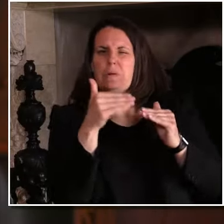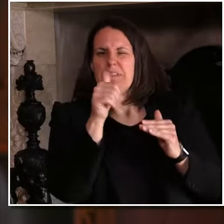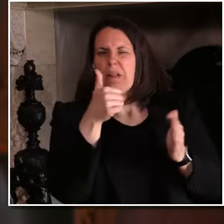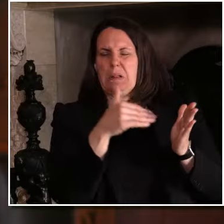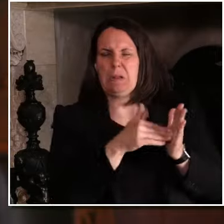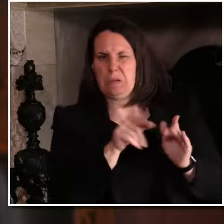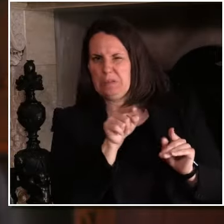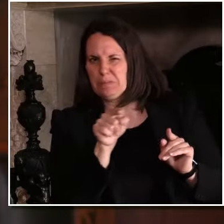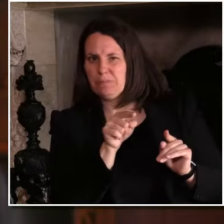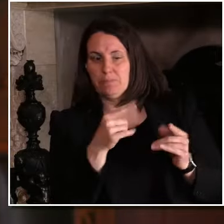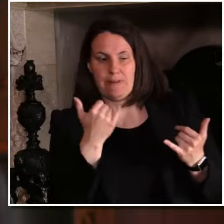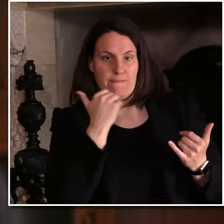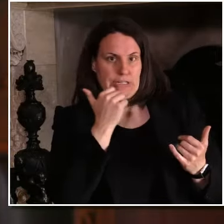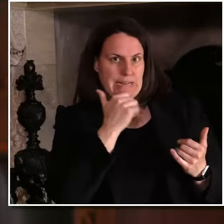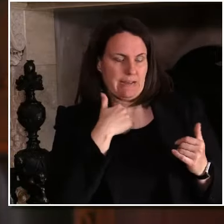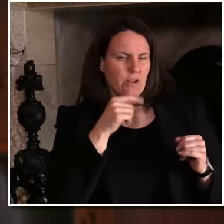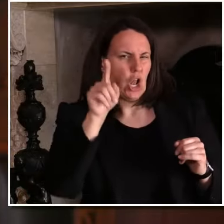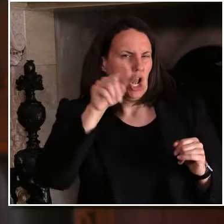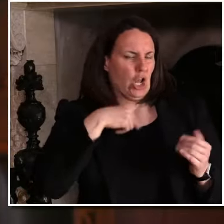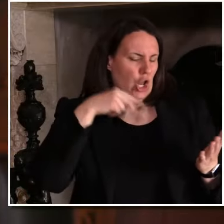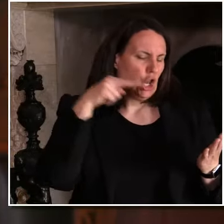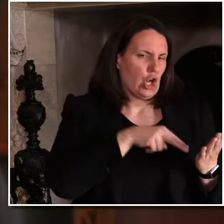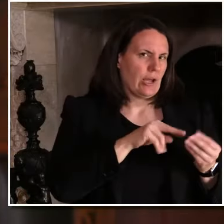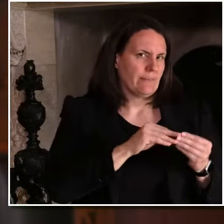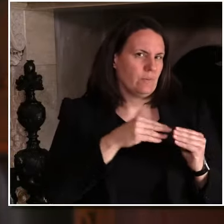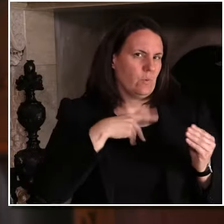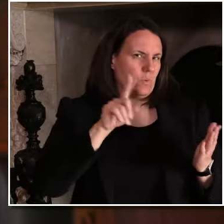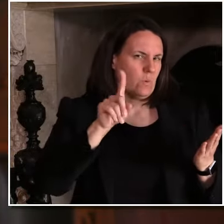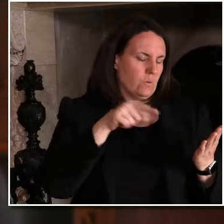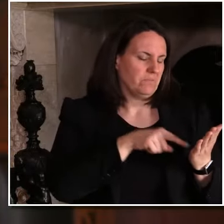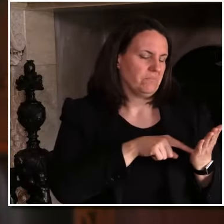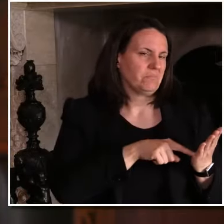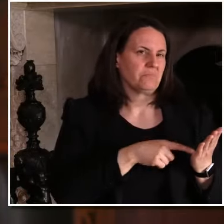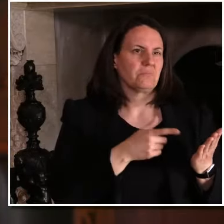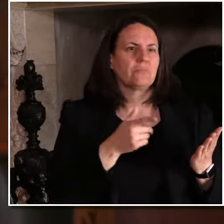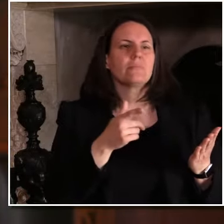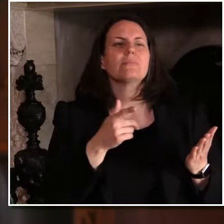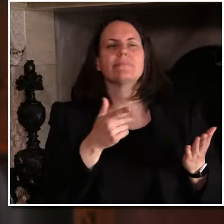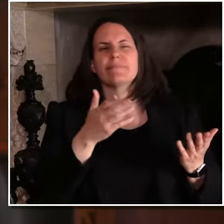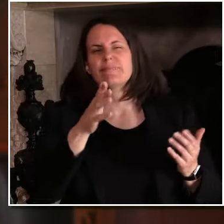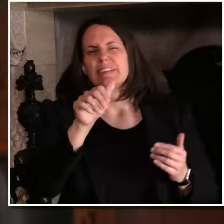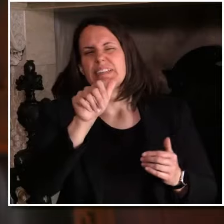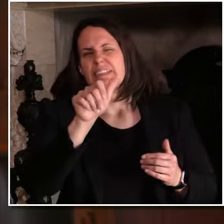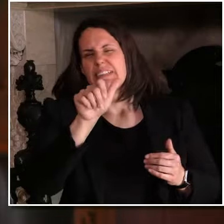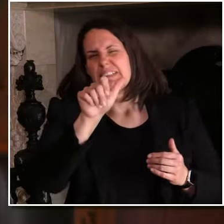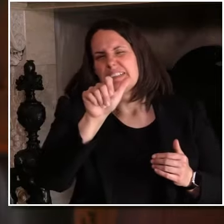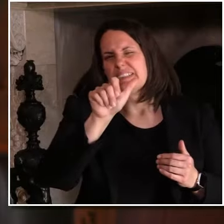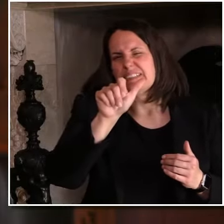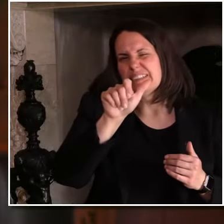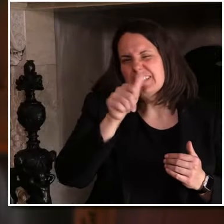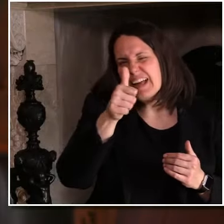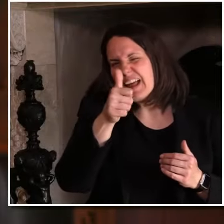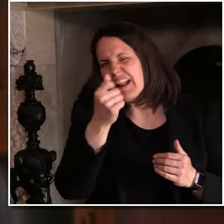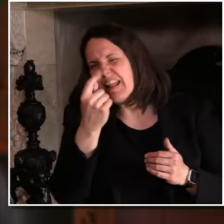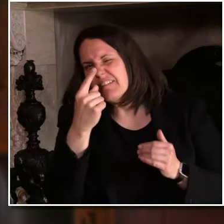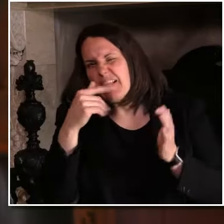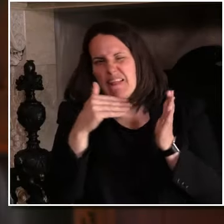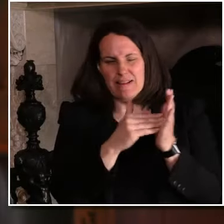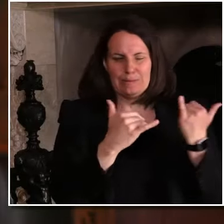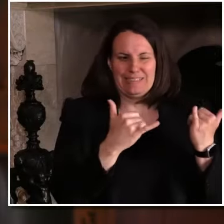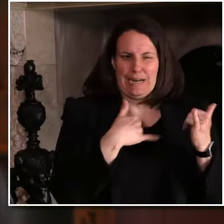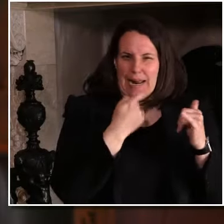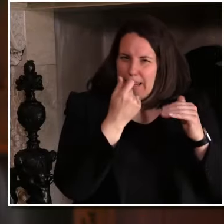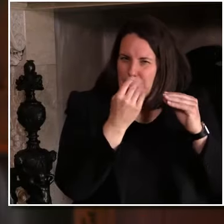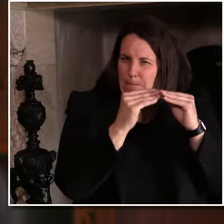Yes, I'm looking at my cheat sheet. Just shy of 11,000 tests capacity today. So we're making significant